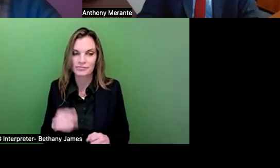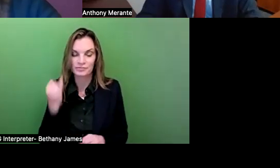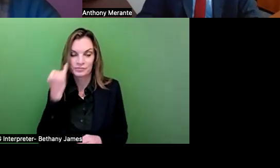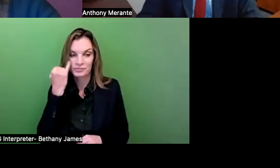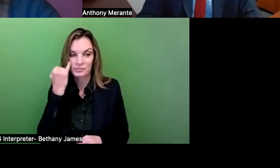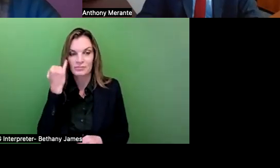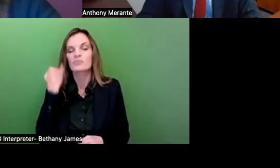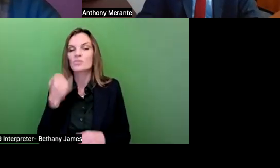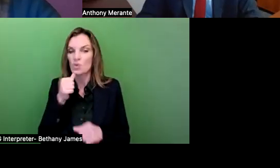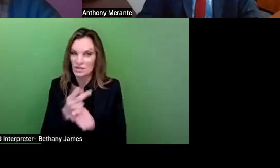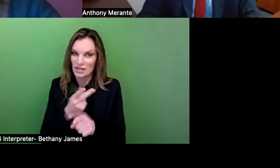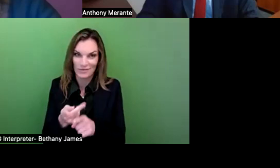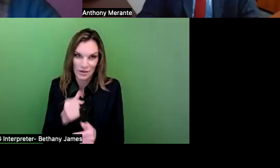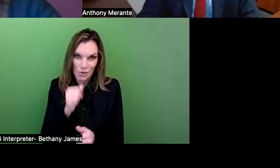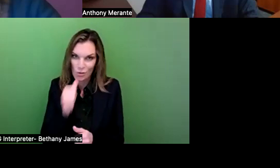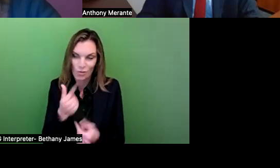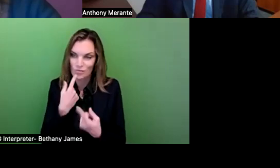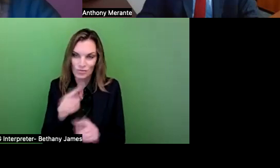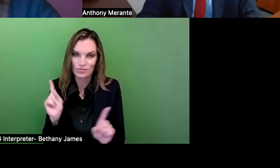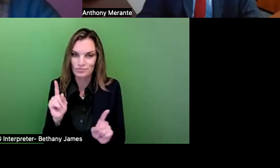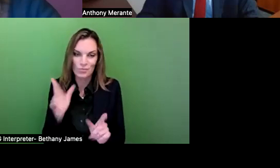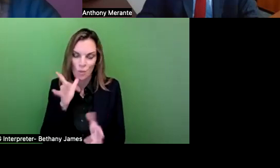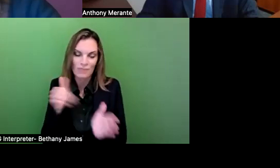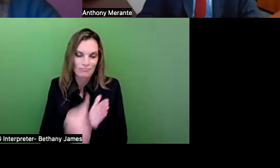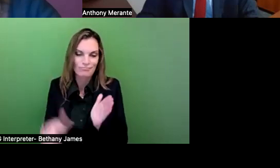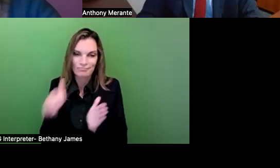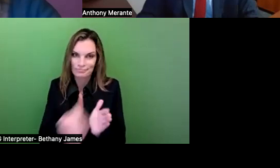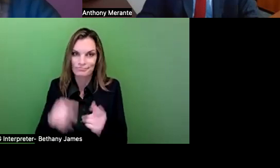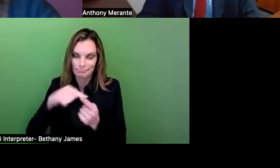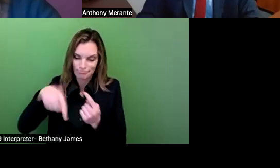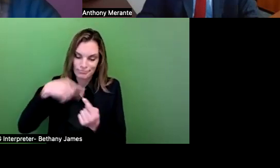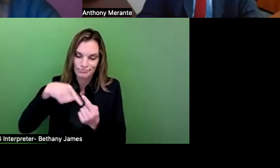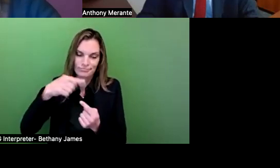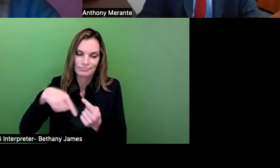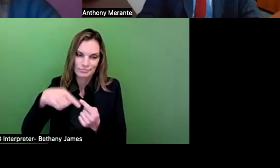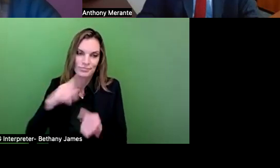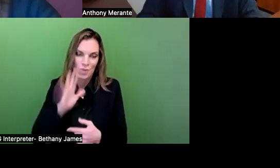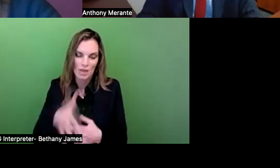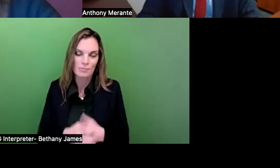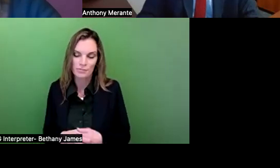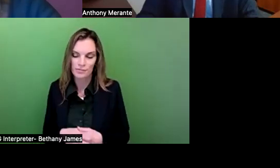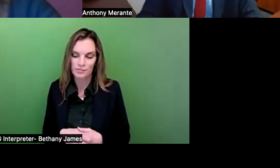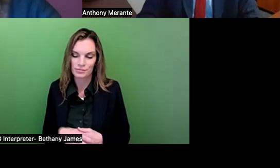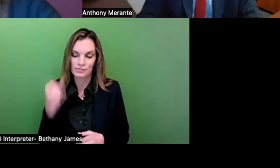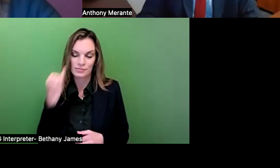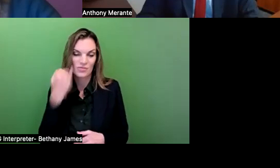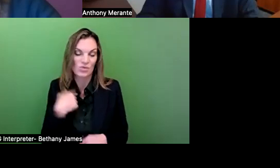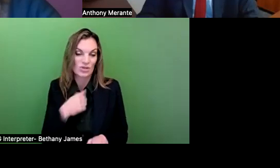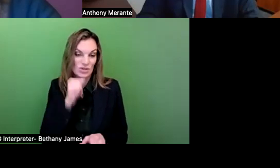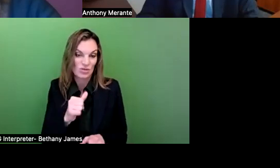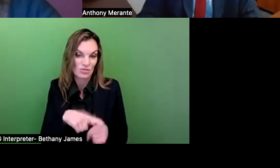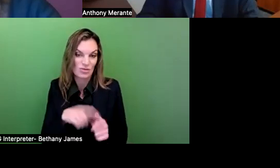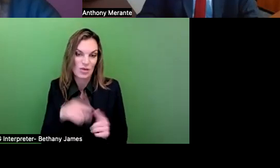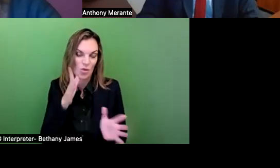underlying problems, you're not going to go anywhere. It's only going to lead to some building something and eventually turning it over to somebody else because they can't maintain